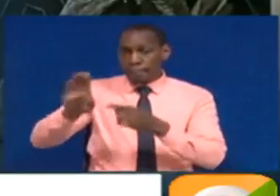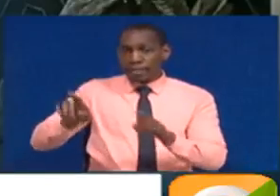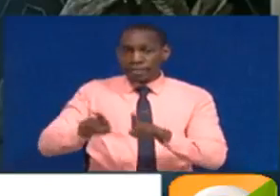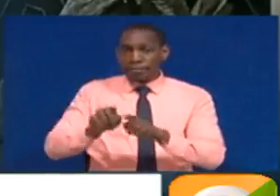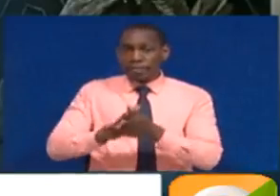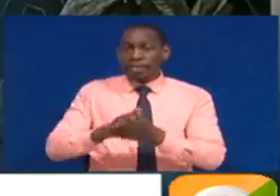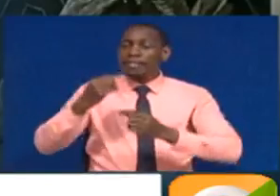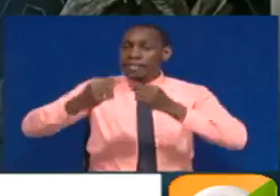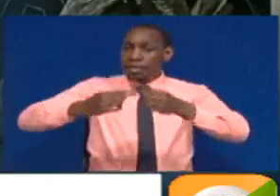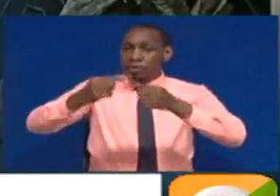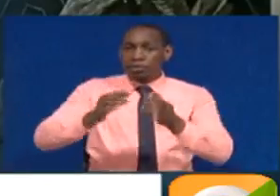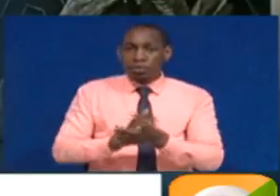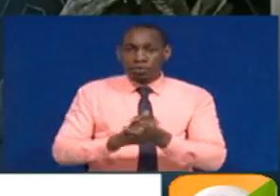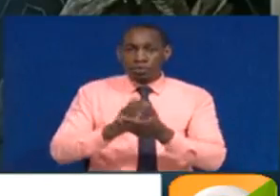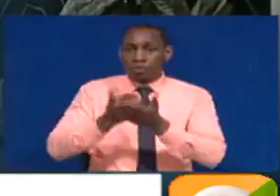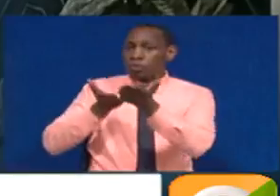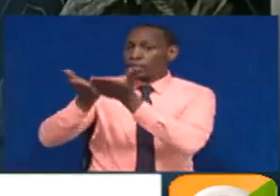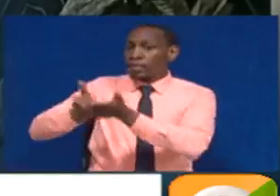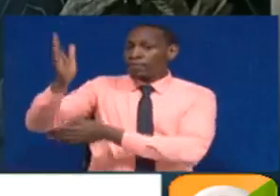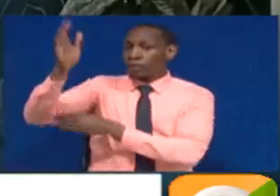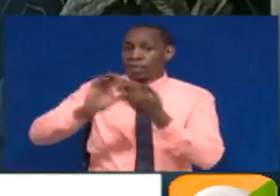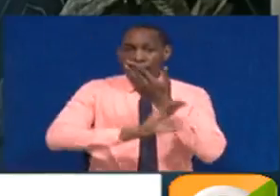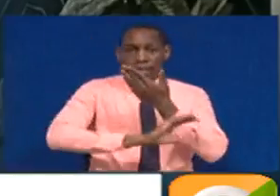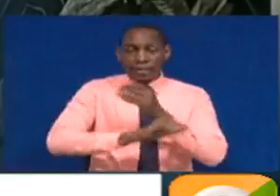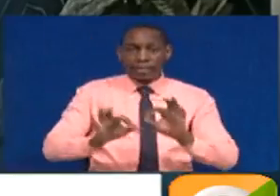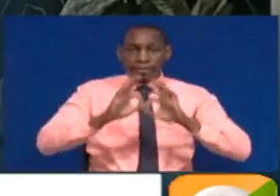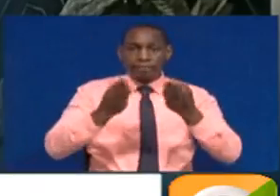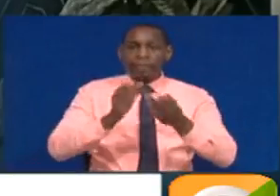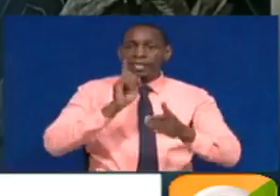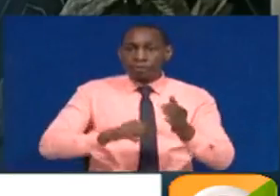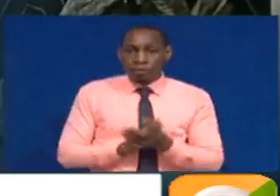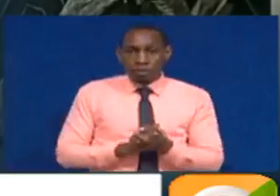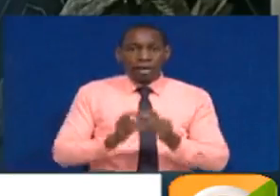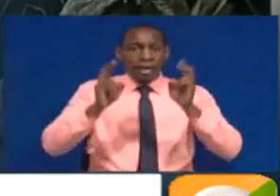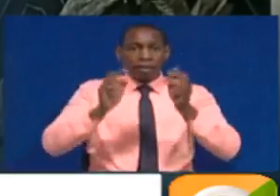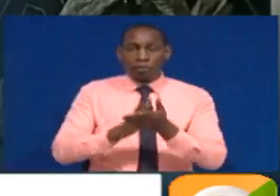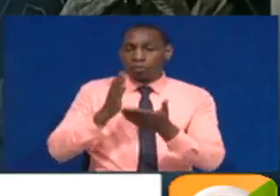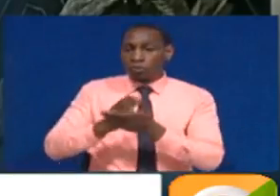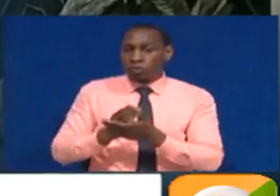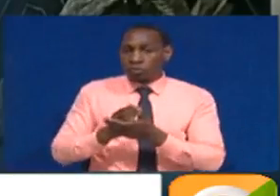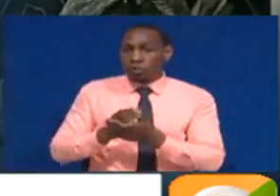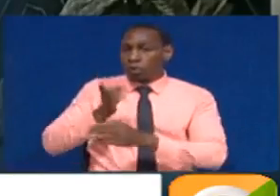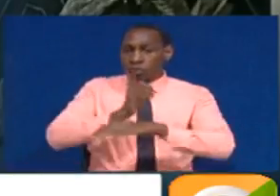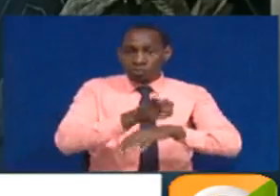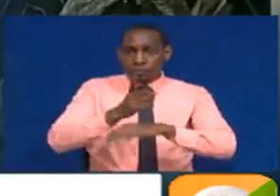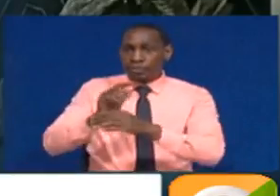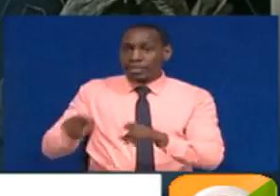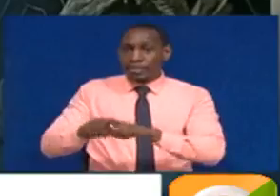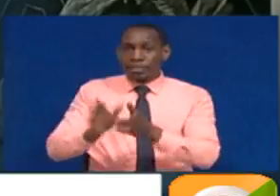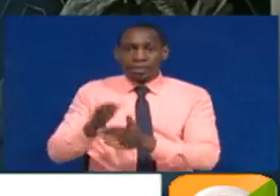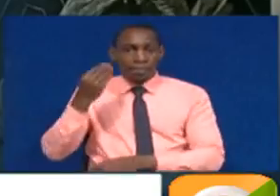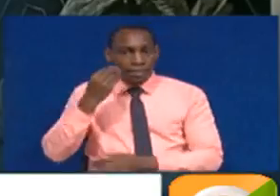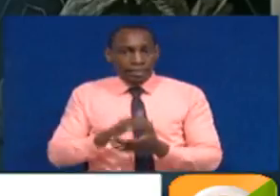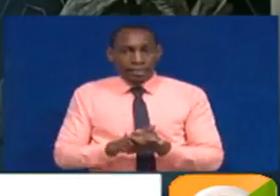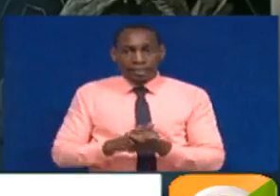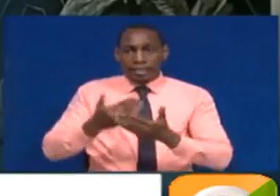will always remain in the service of God and country. The family says that, quote, "despite rigorous precautions, Charles contracted pneumonia